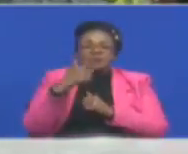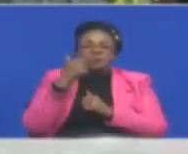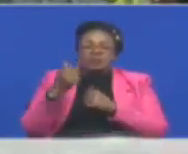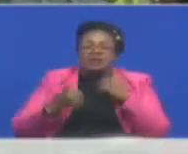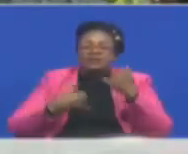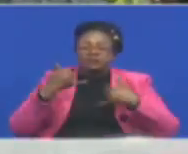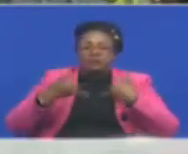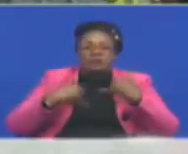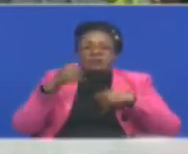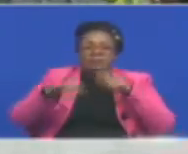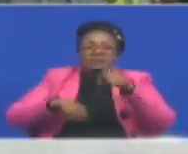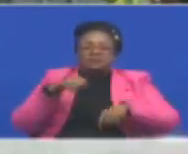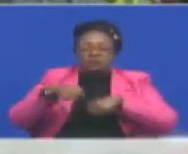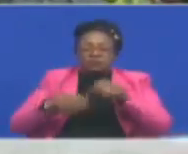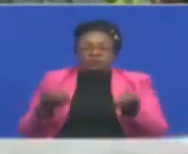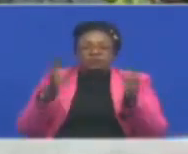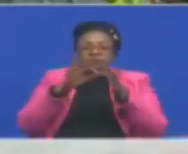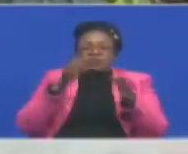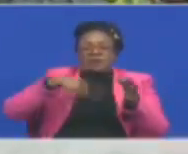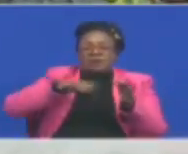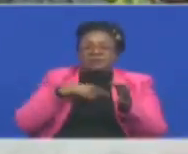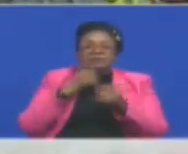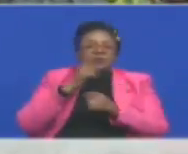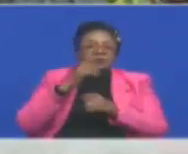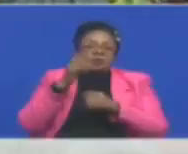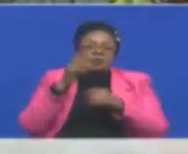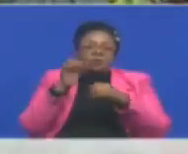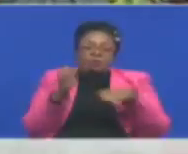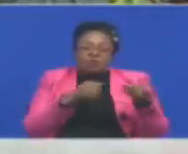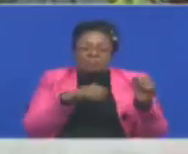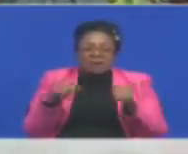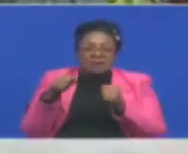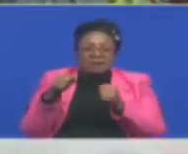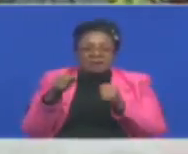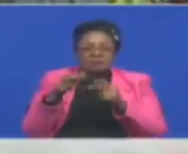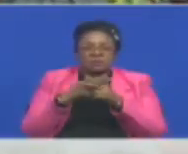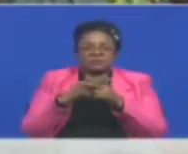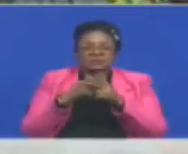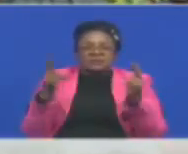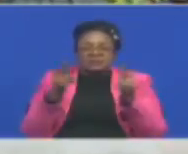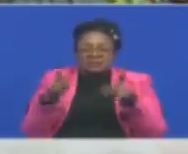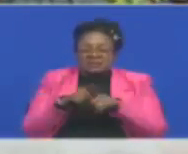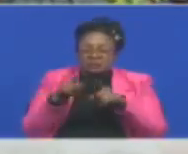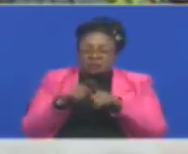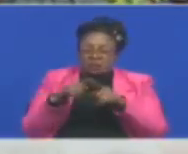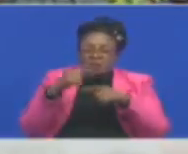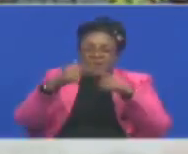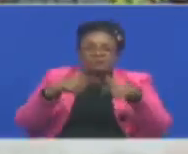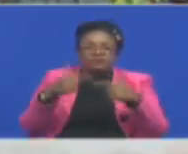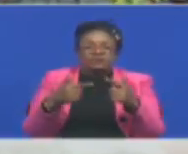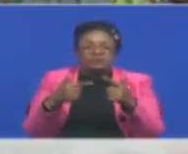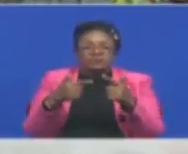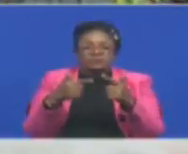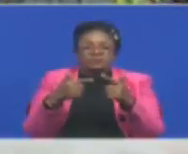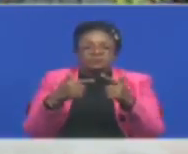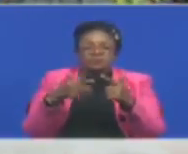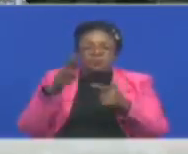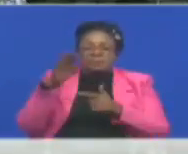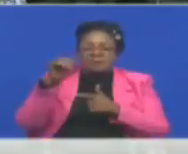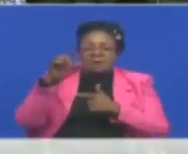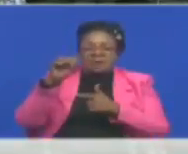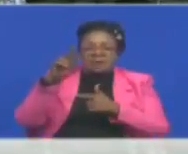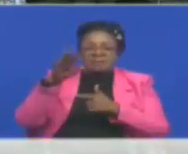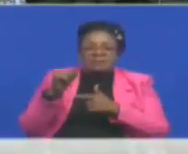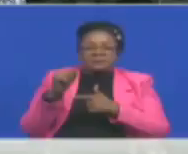bicycle to join us at Uhuru Park, where we'll start as we proceed to Malaba border.